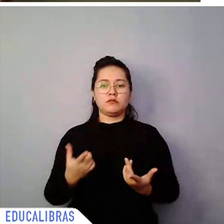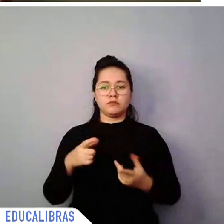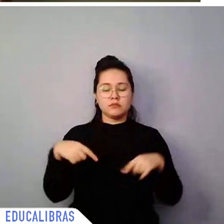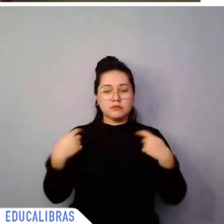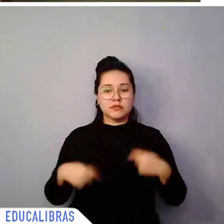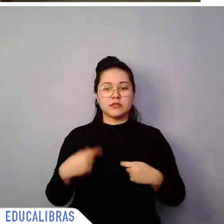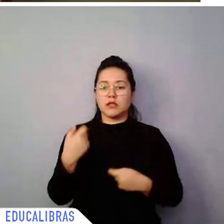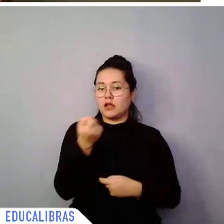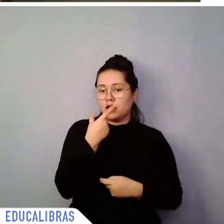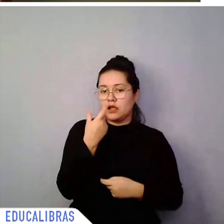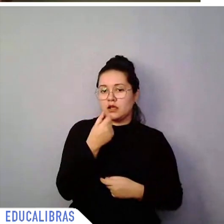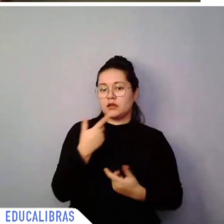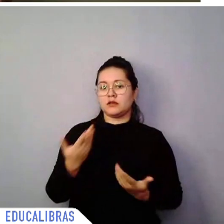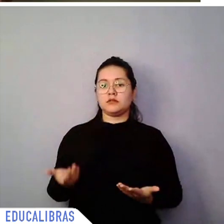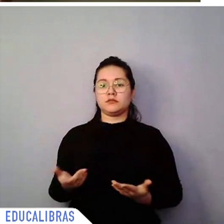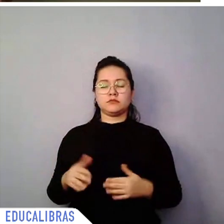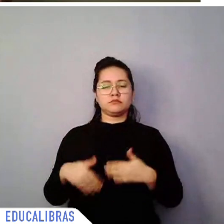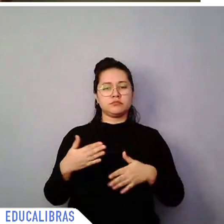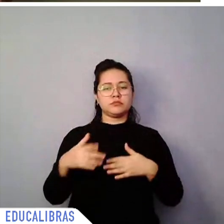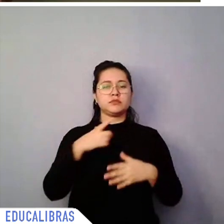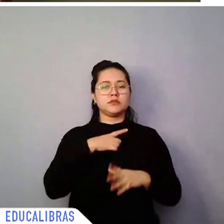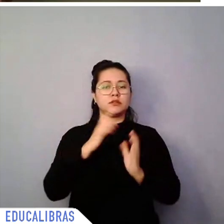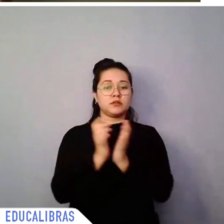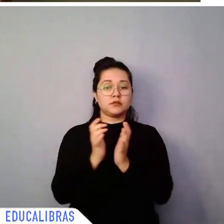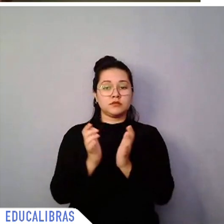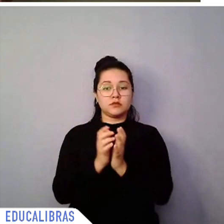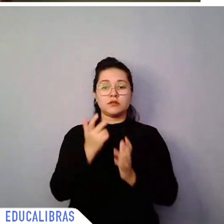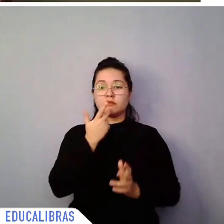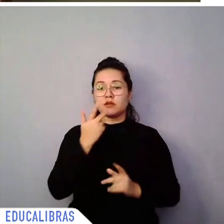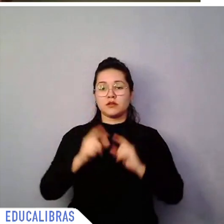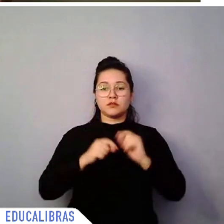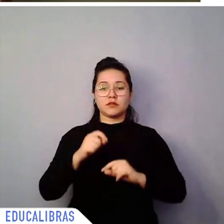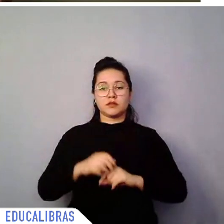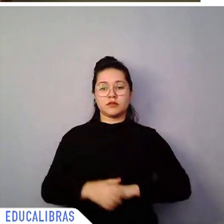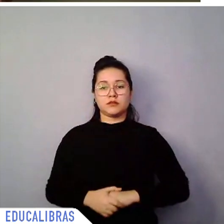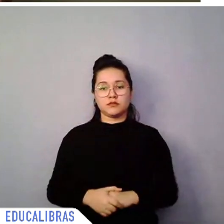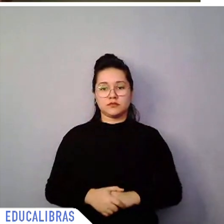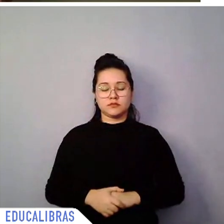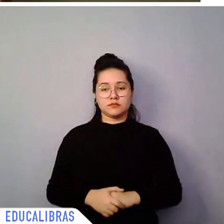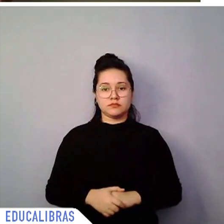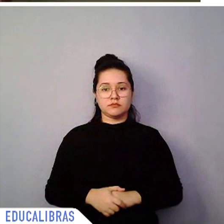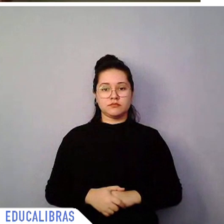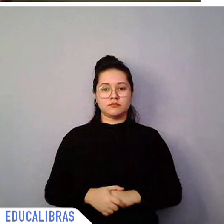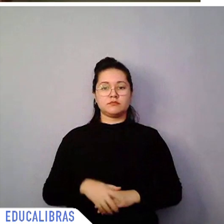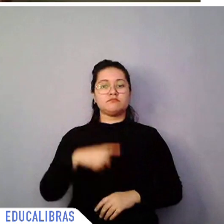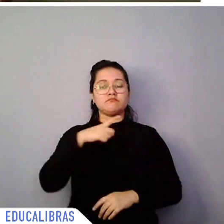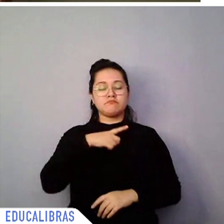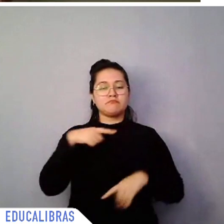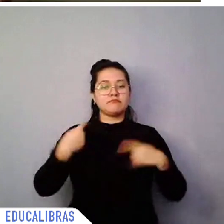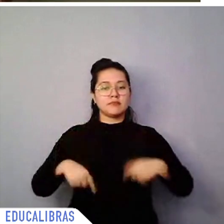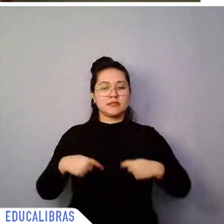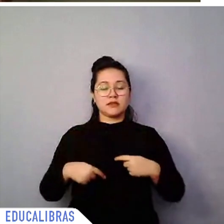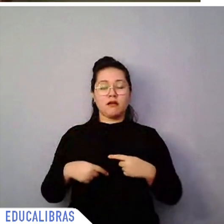into SUS, to spend money on this or that medicine.